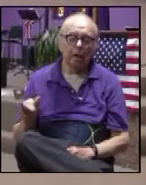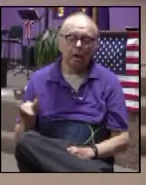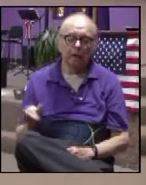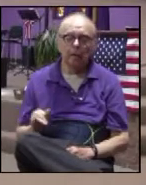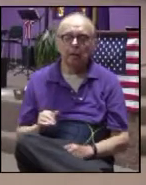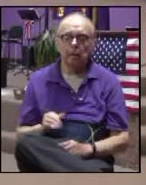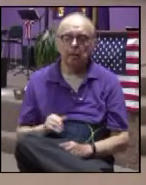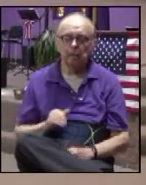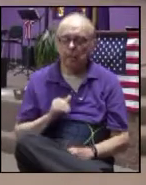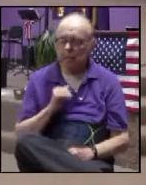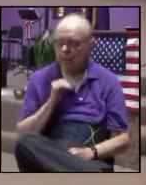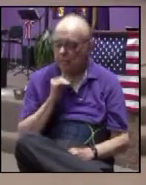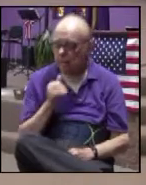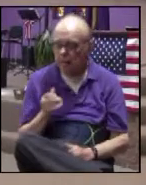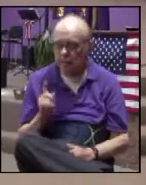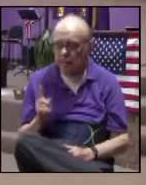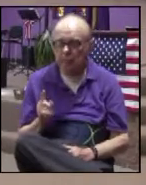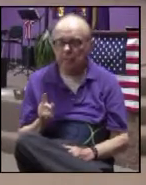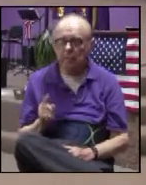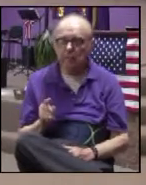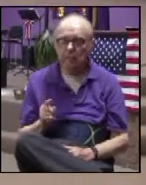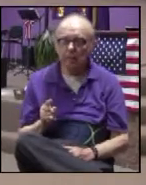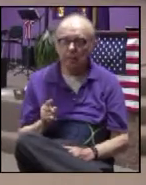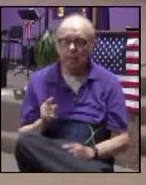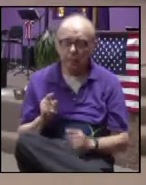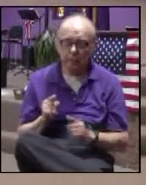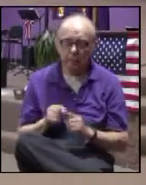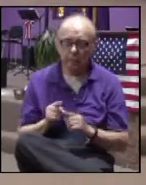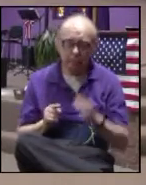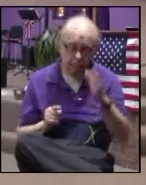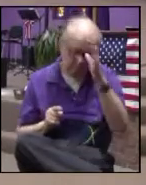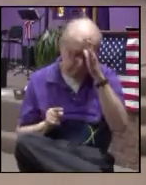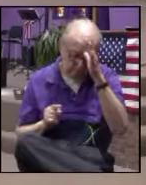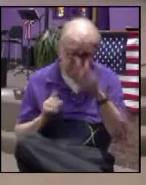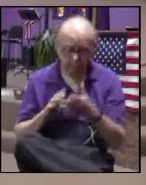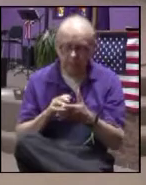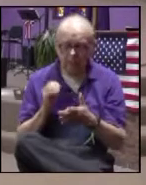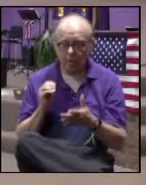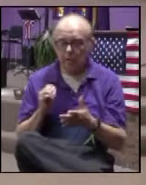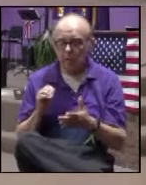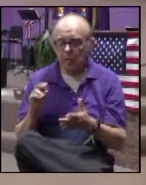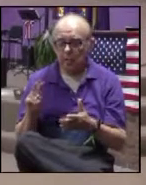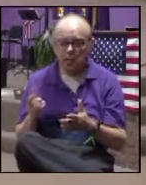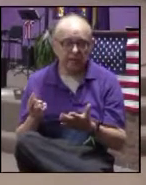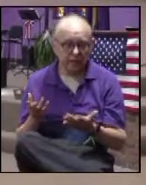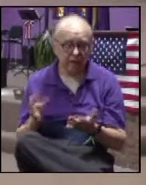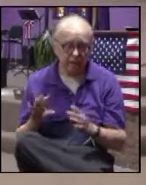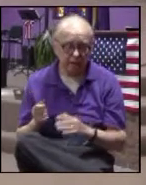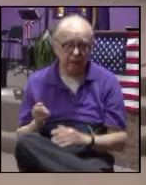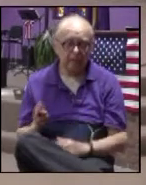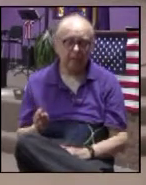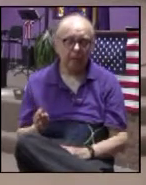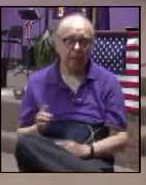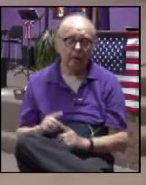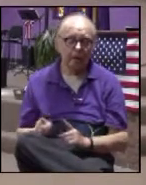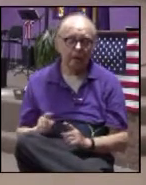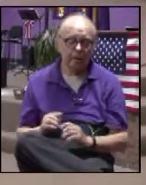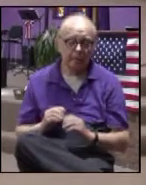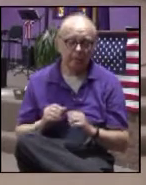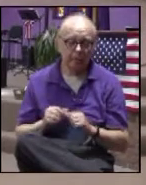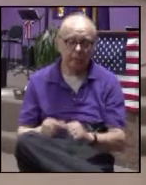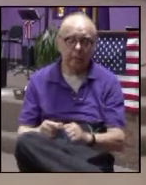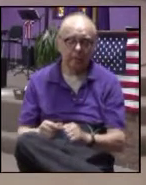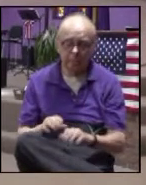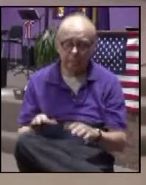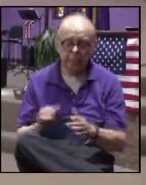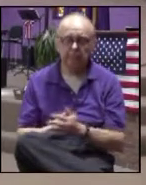Not an apprentice to your father to learn a secular job. But you would go on to